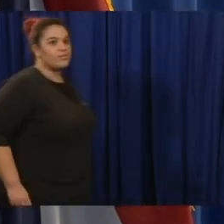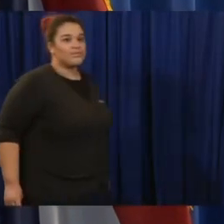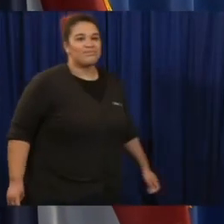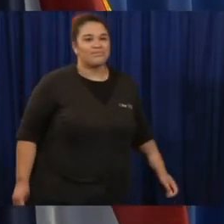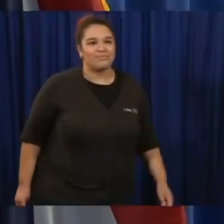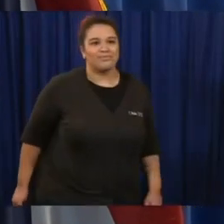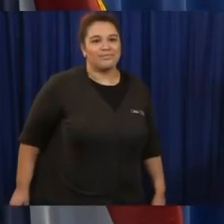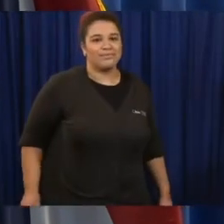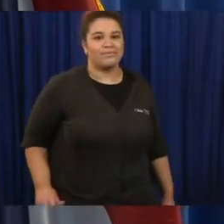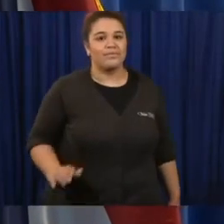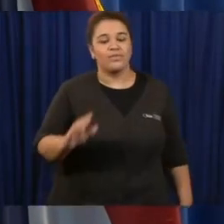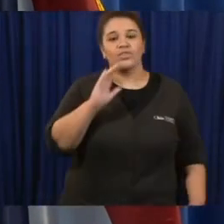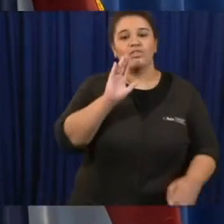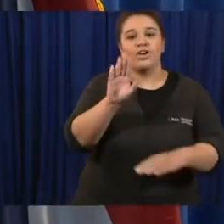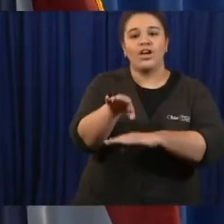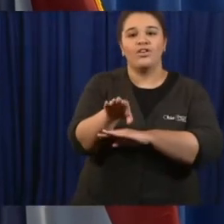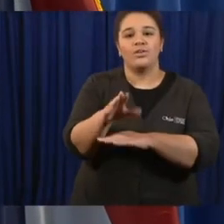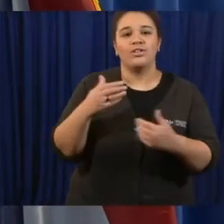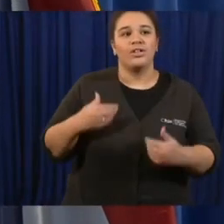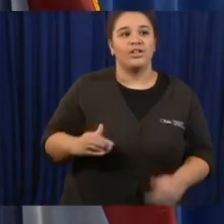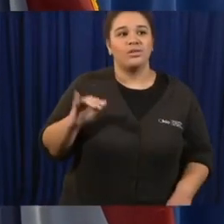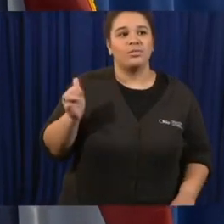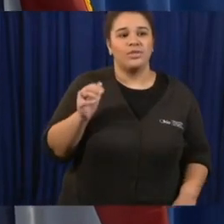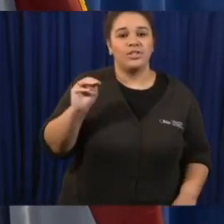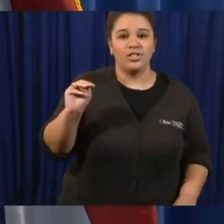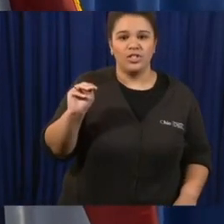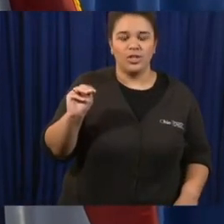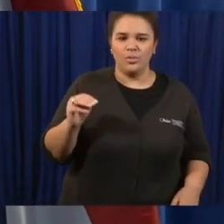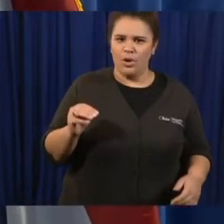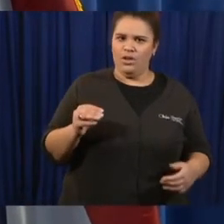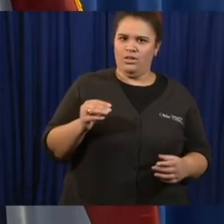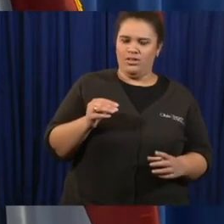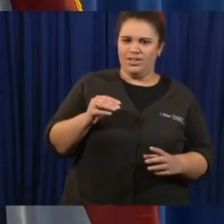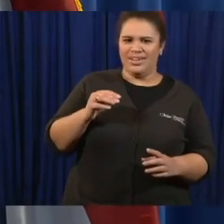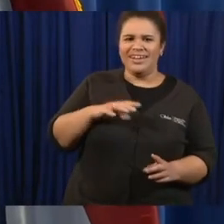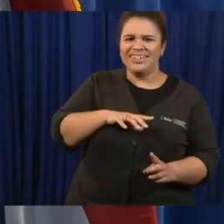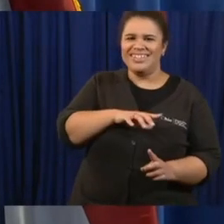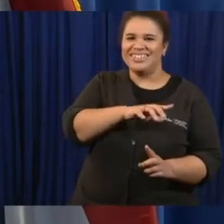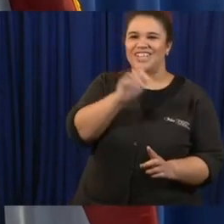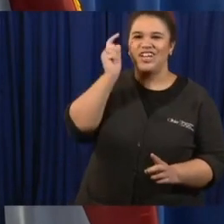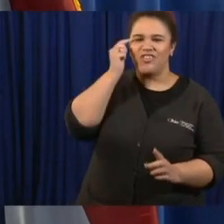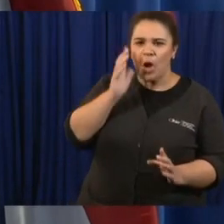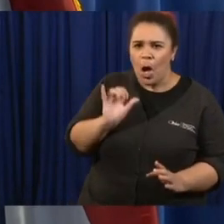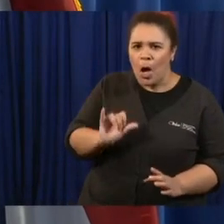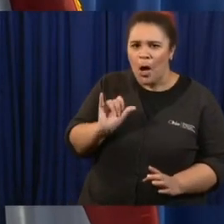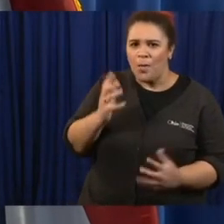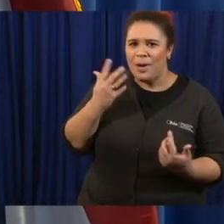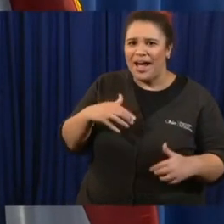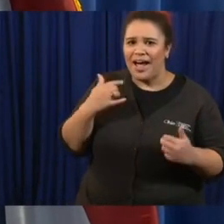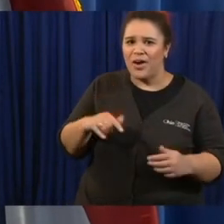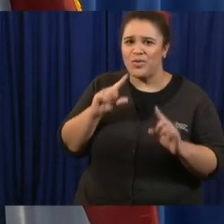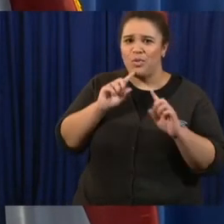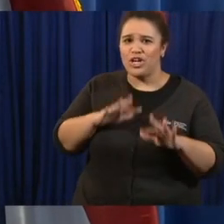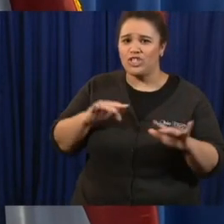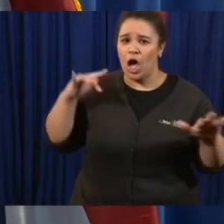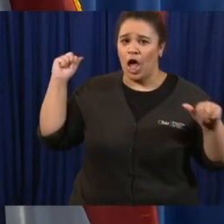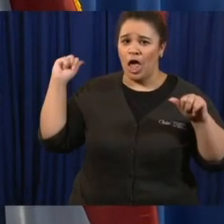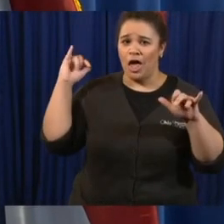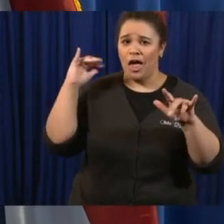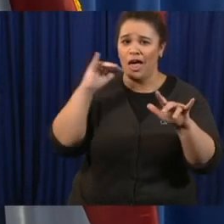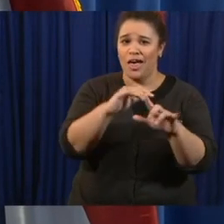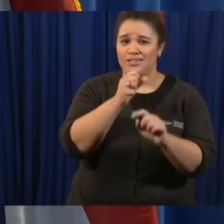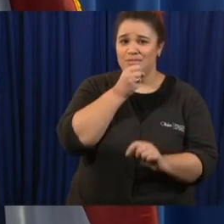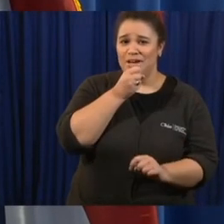Good afternoon, Governor. Jim Oddie from WHIO-TV. Rush to get to the microphone, and Jim Oddie wins again. So, thanks for doing this, Governor.